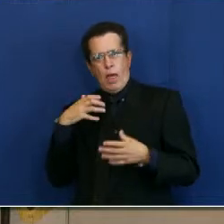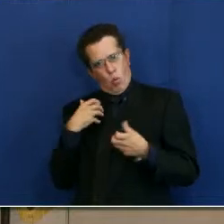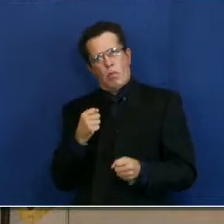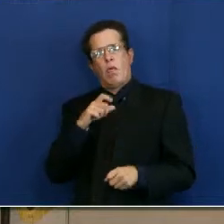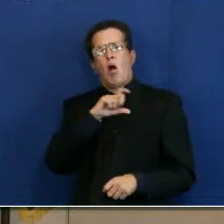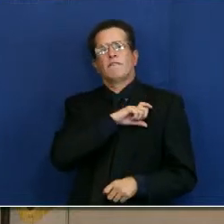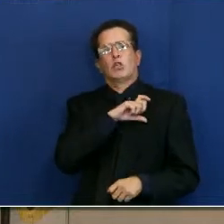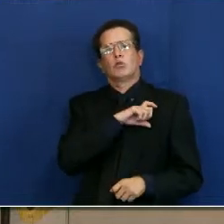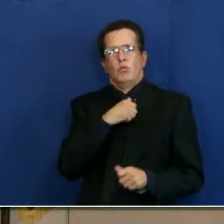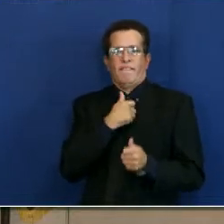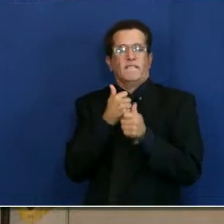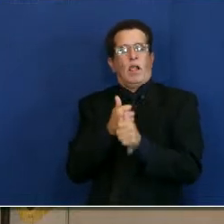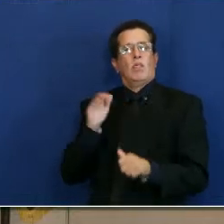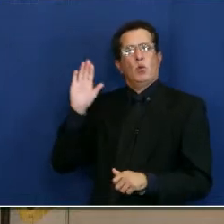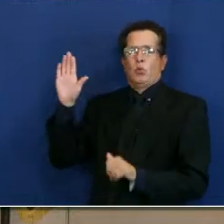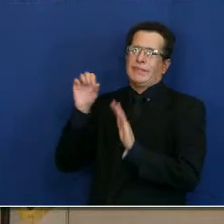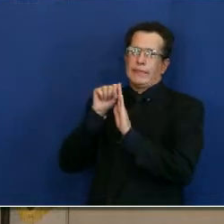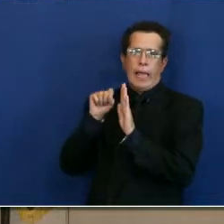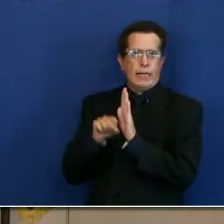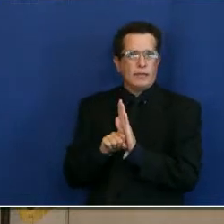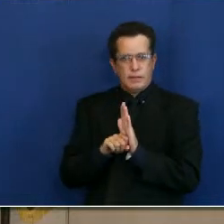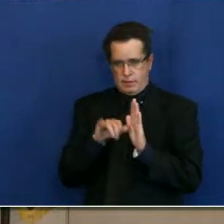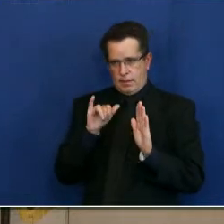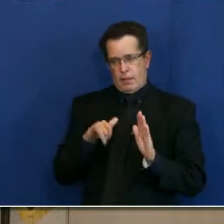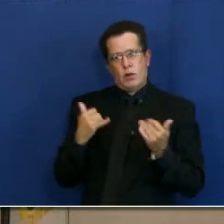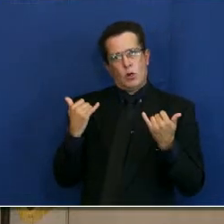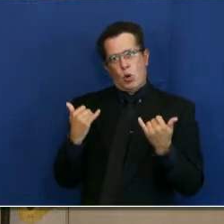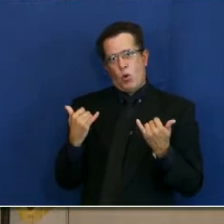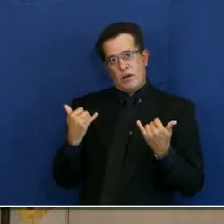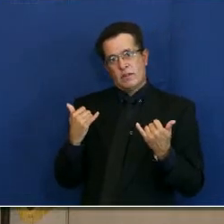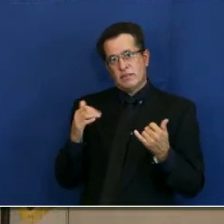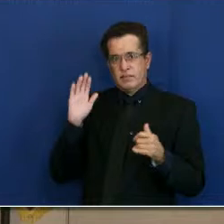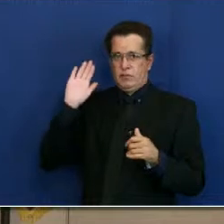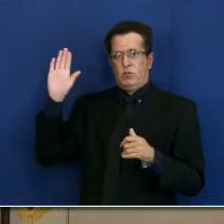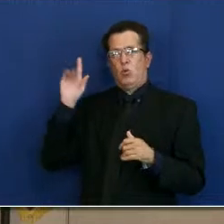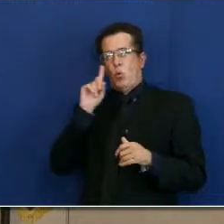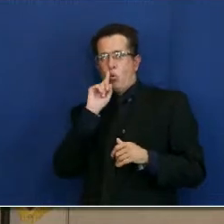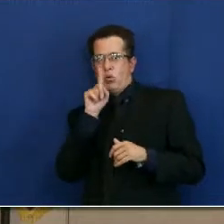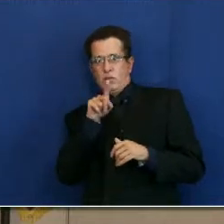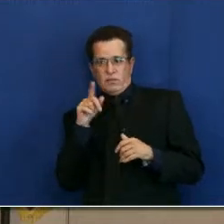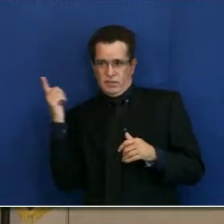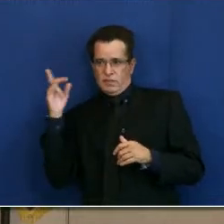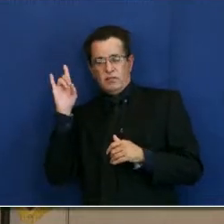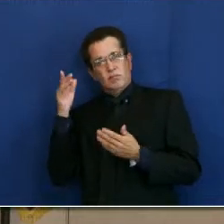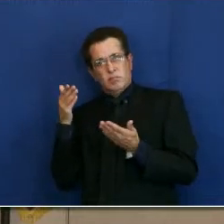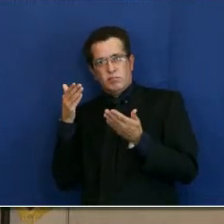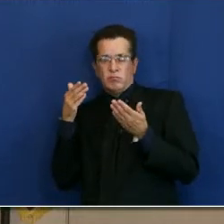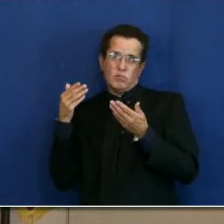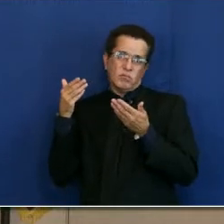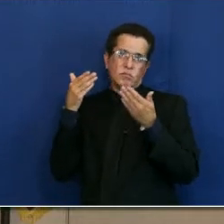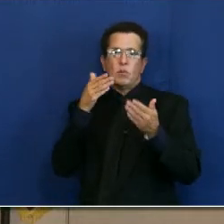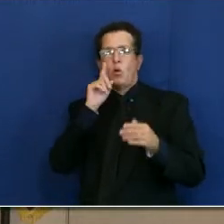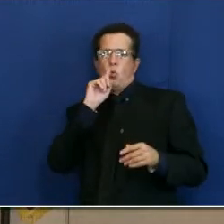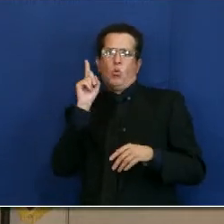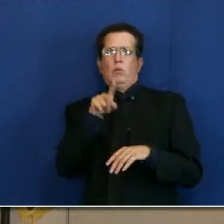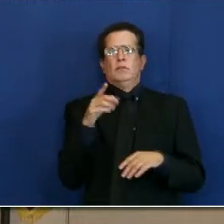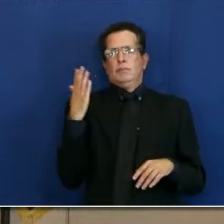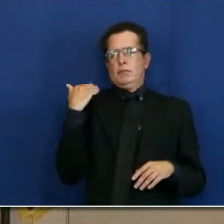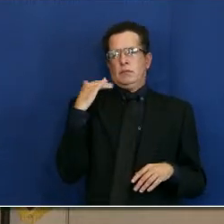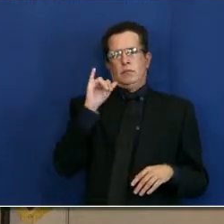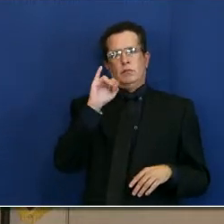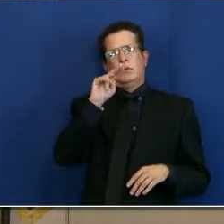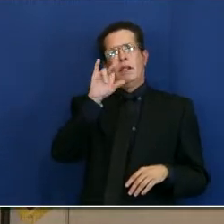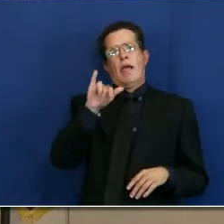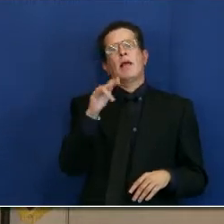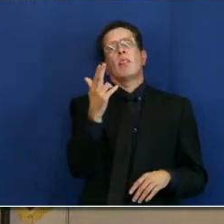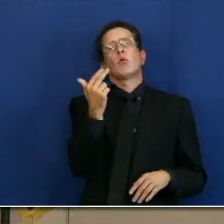So, and that's in the current health officer's order that was issued on